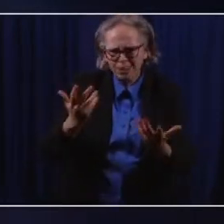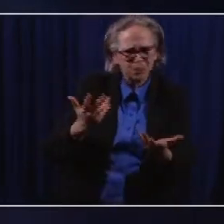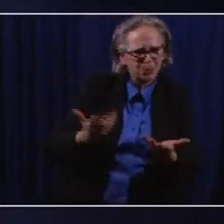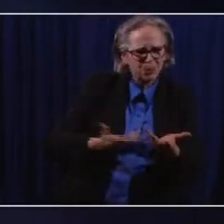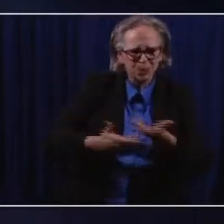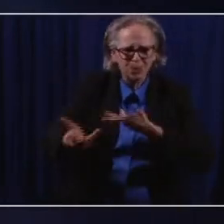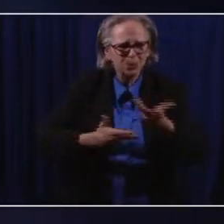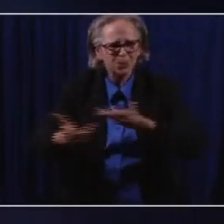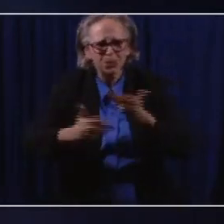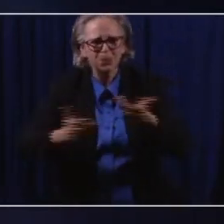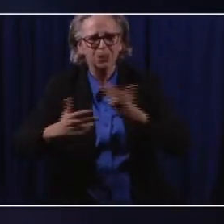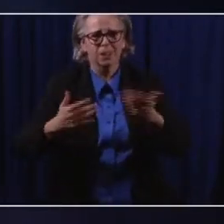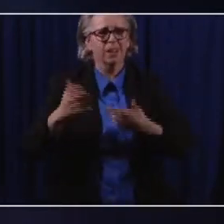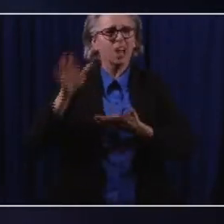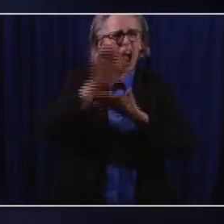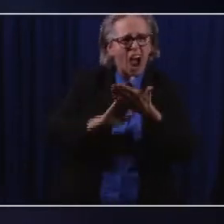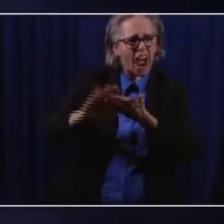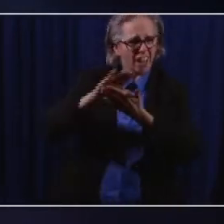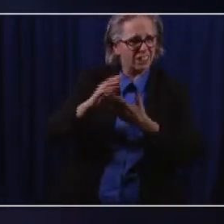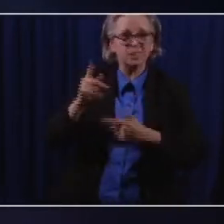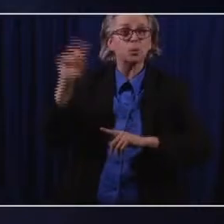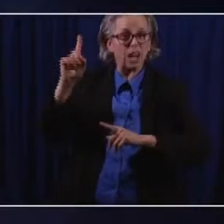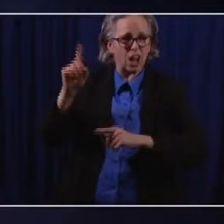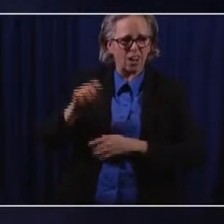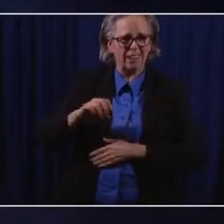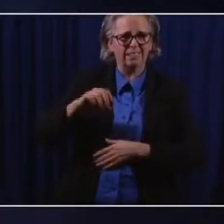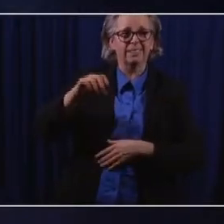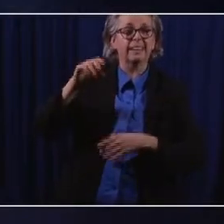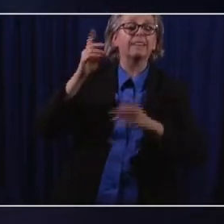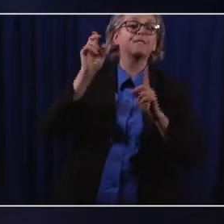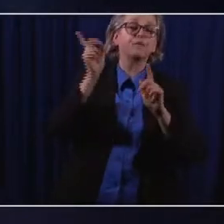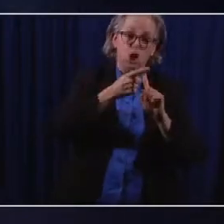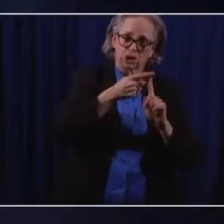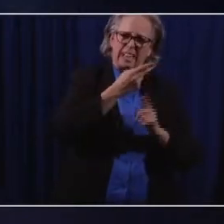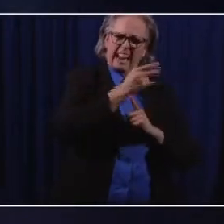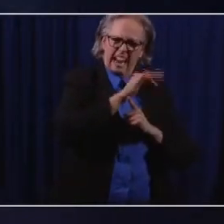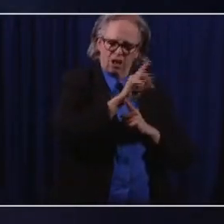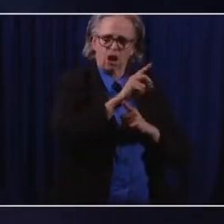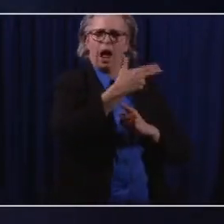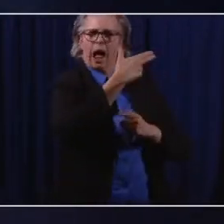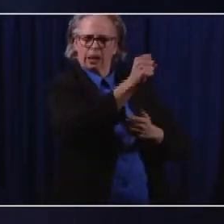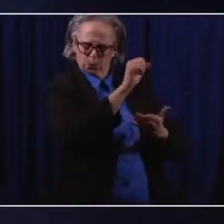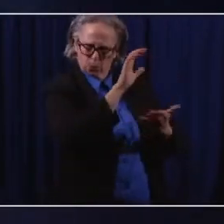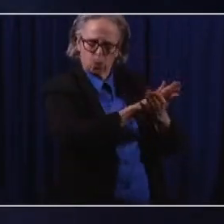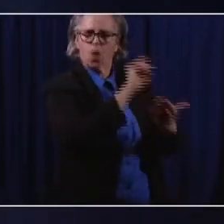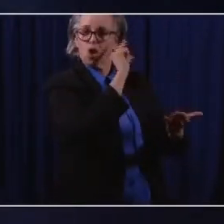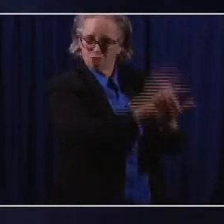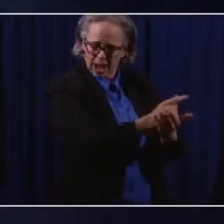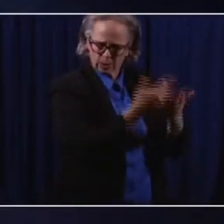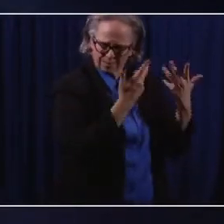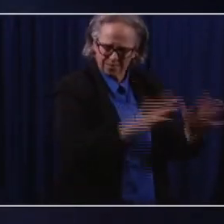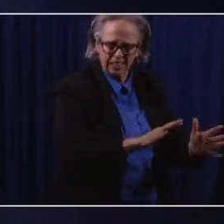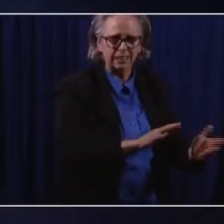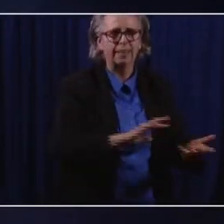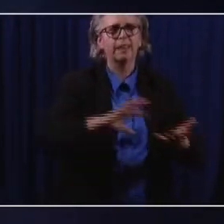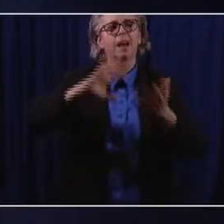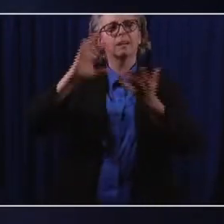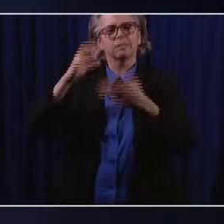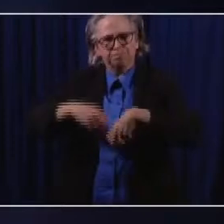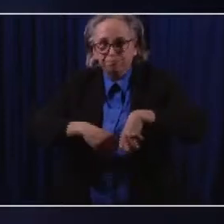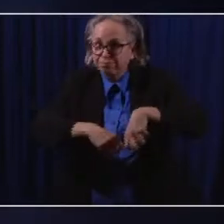after graduating from Hilliard City Schools, and took sign language courses and pursued it,